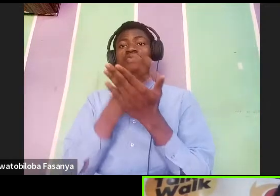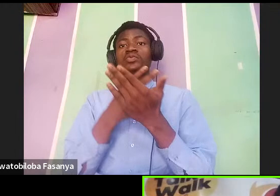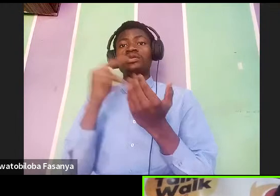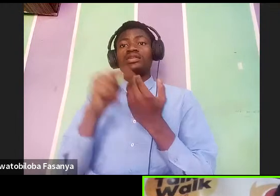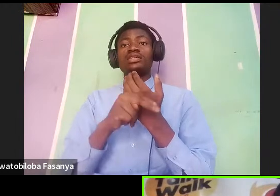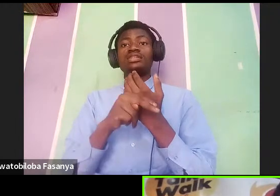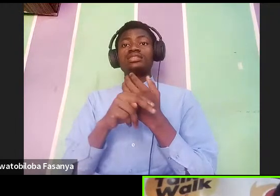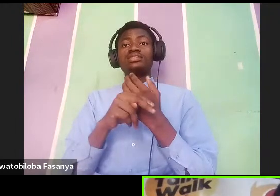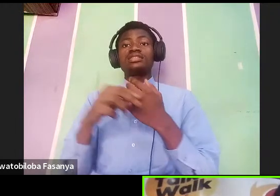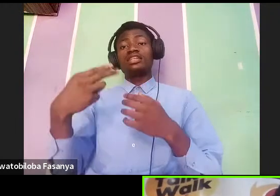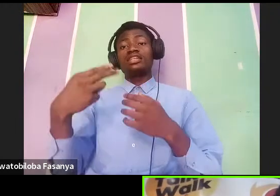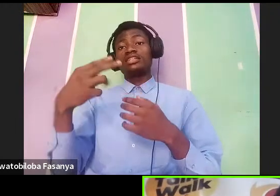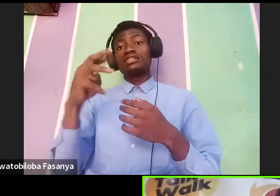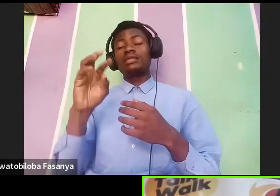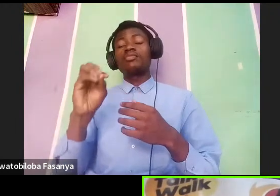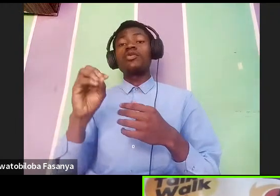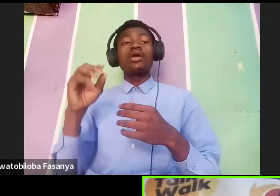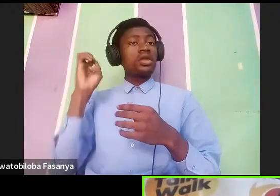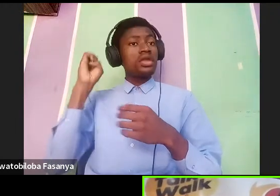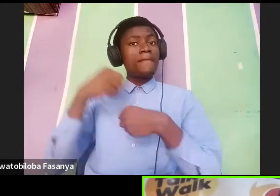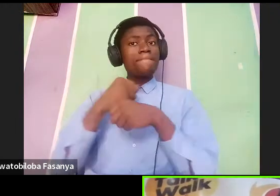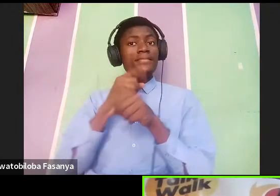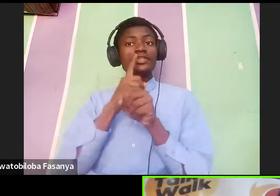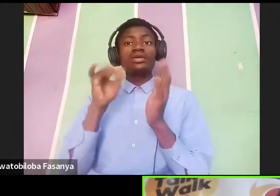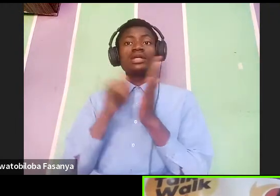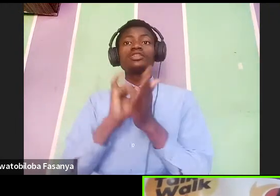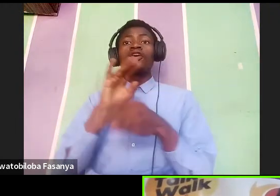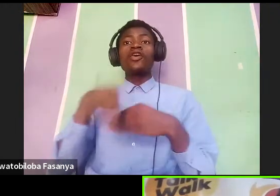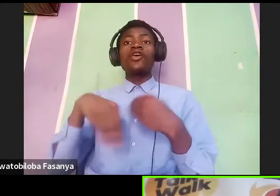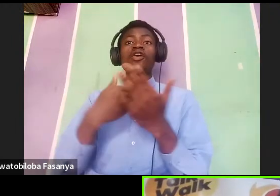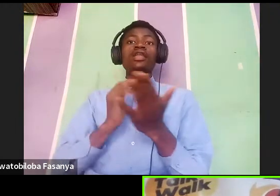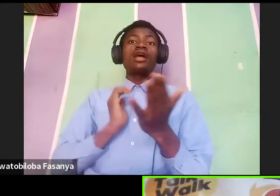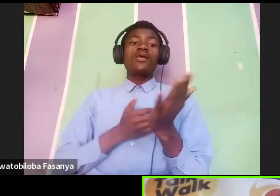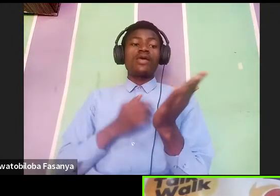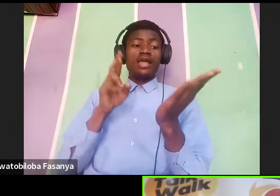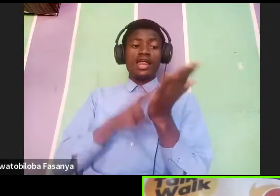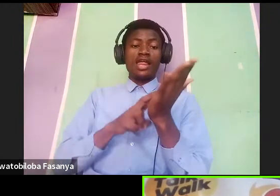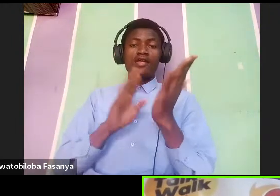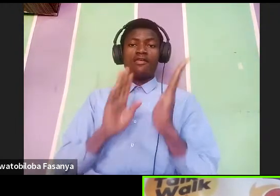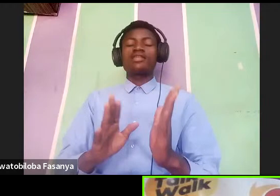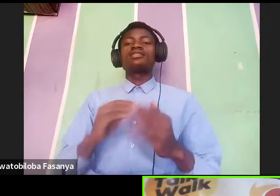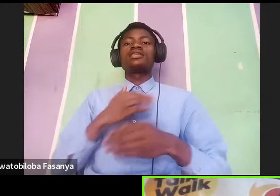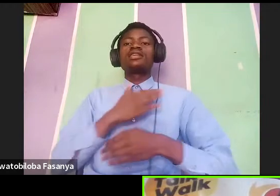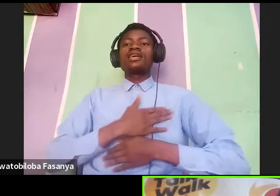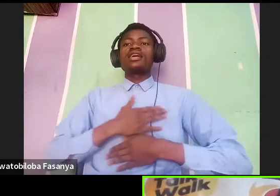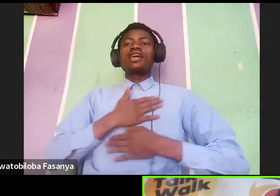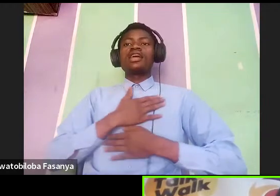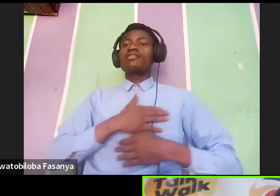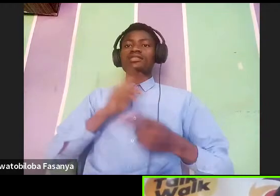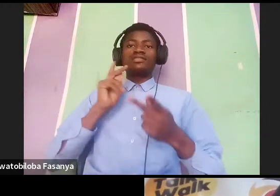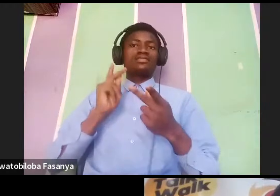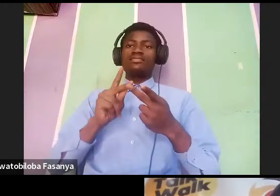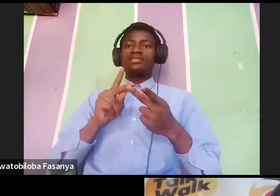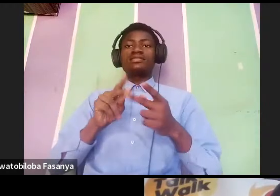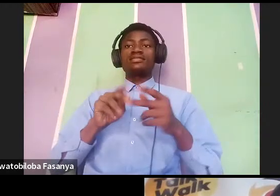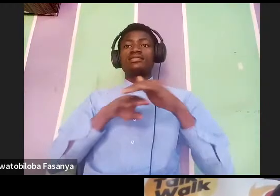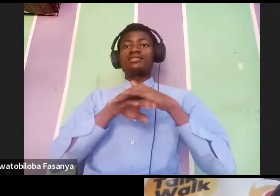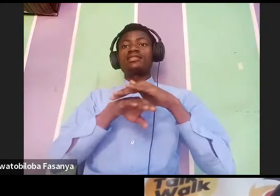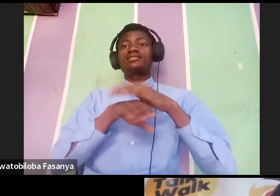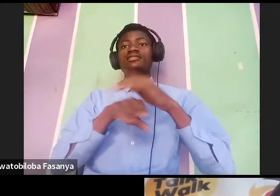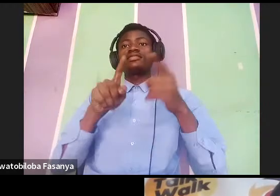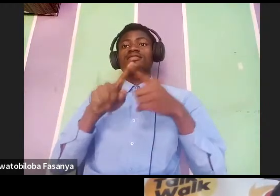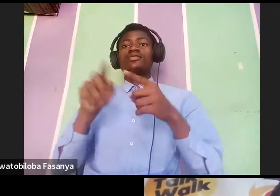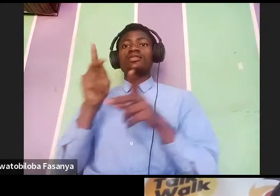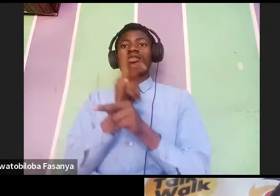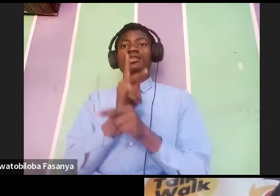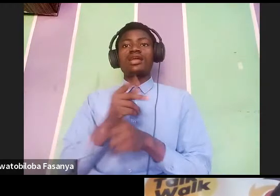enjoy quality access to care. So Dr. Toby, you're welcome to today's webinar. Thank you very much, Ma.